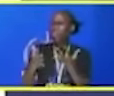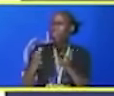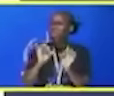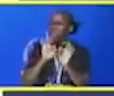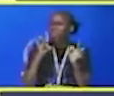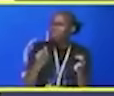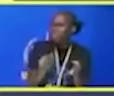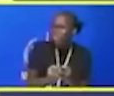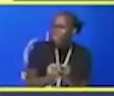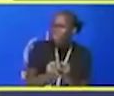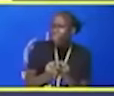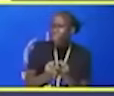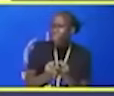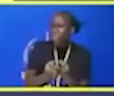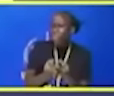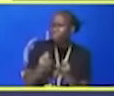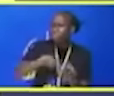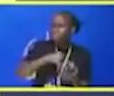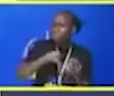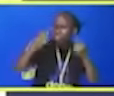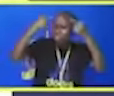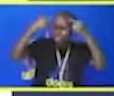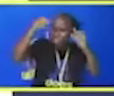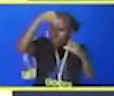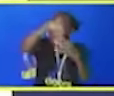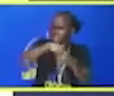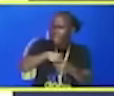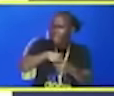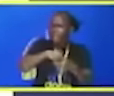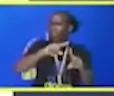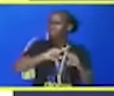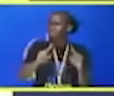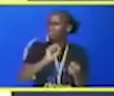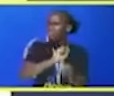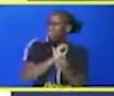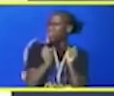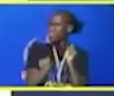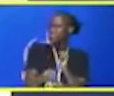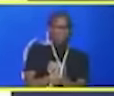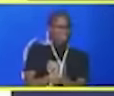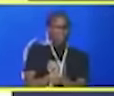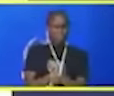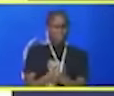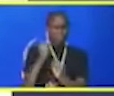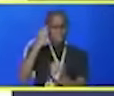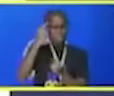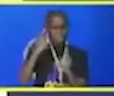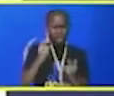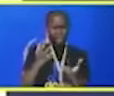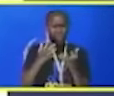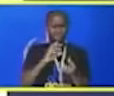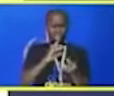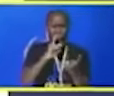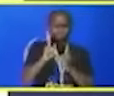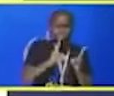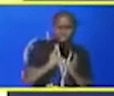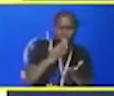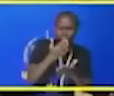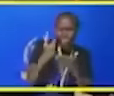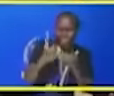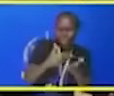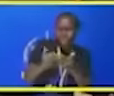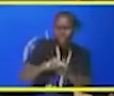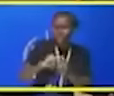are doing with me? With the prayer every day. When I want to do what other people are doing, you seem to be separating